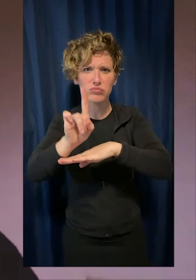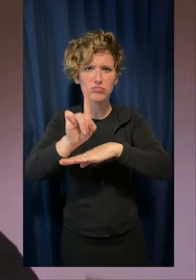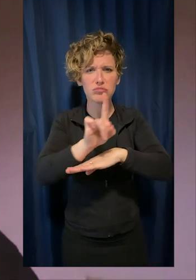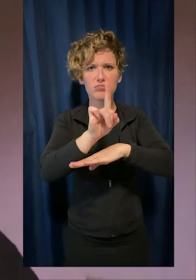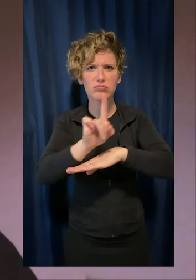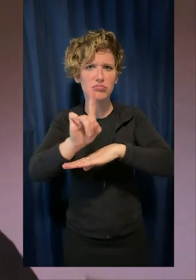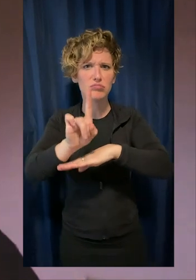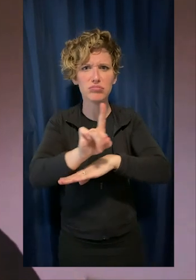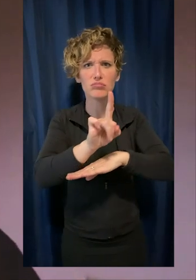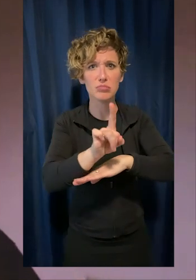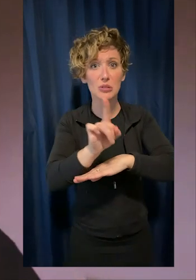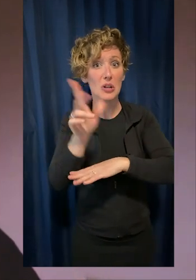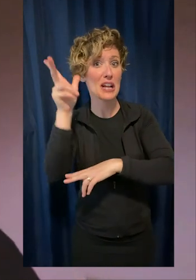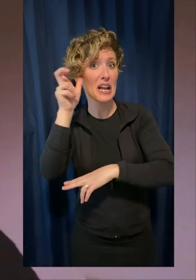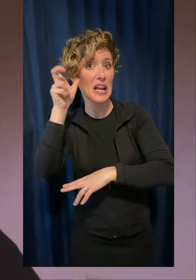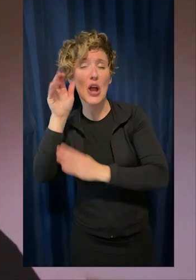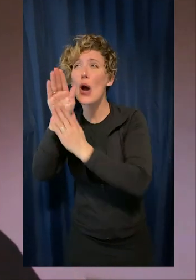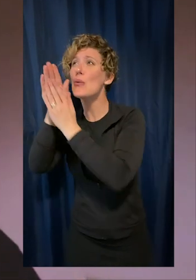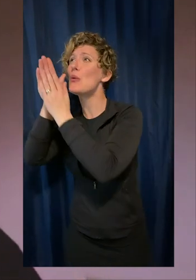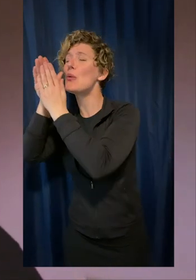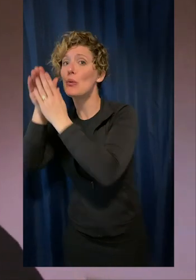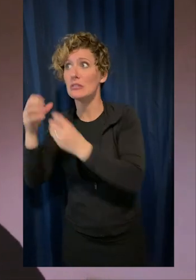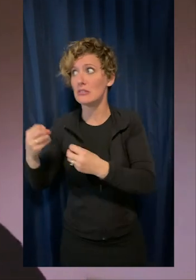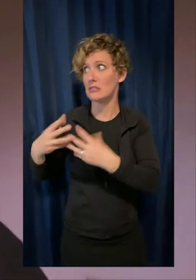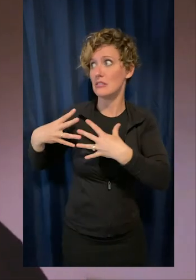howl. Onward up many a frightening